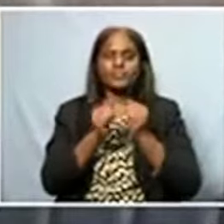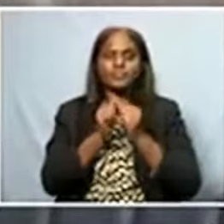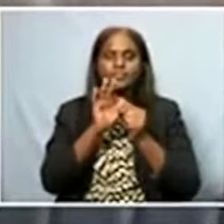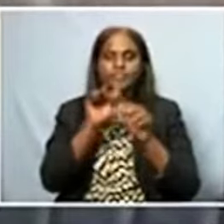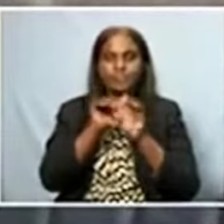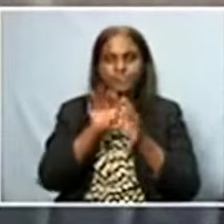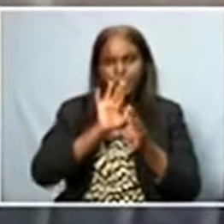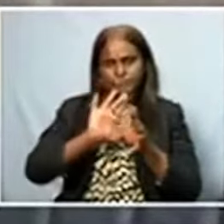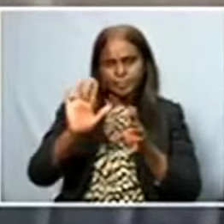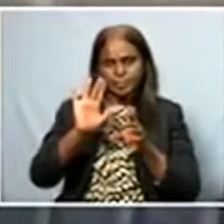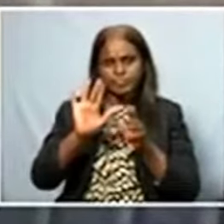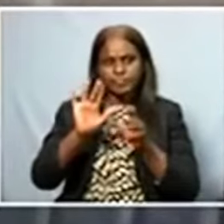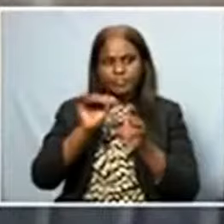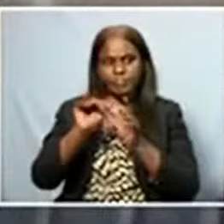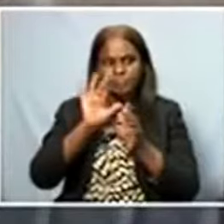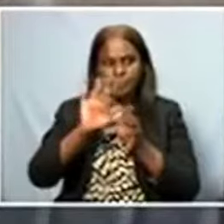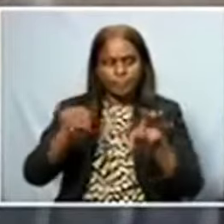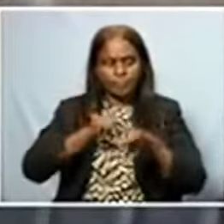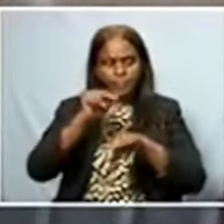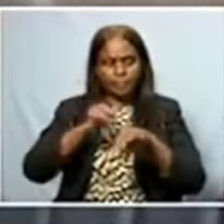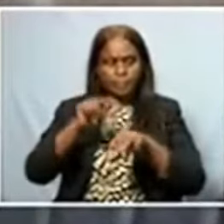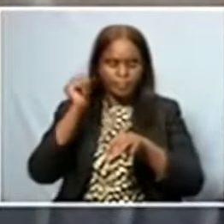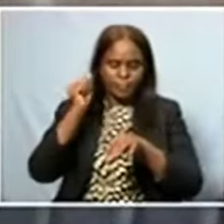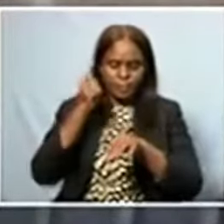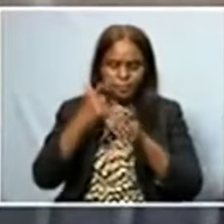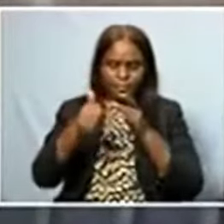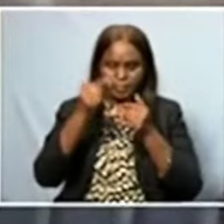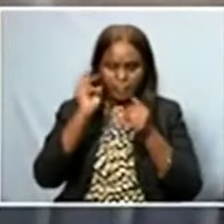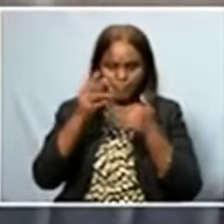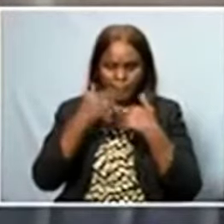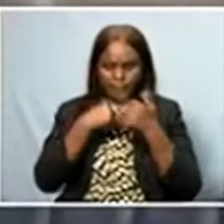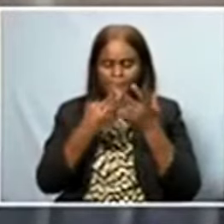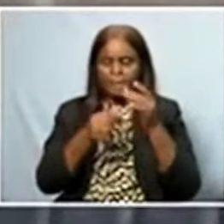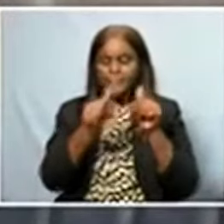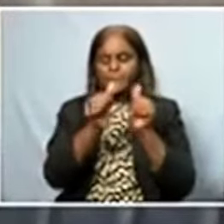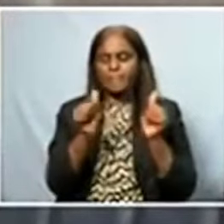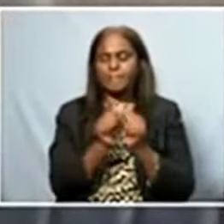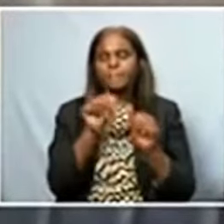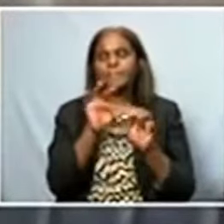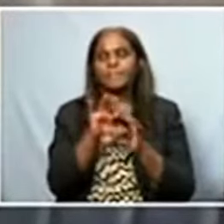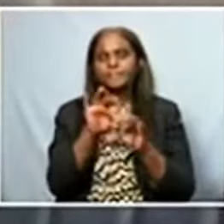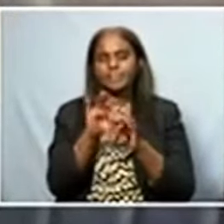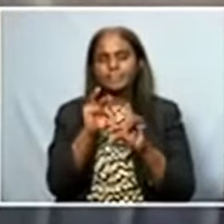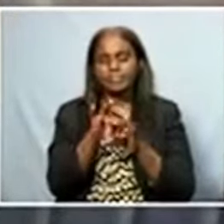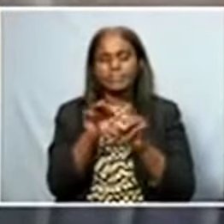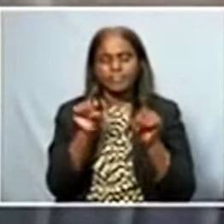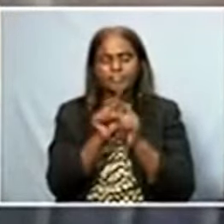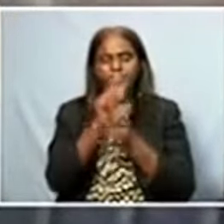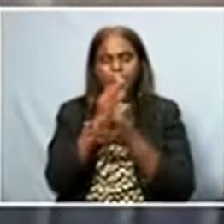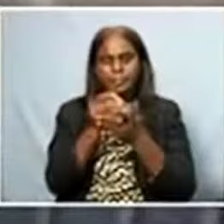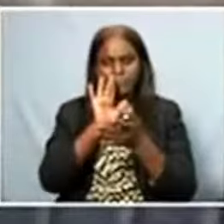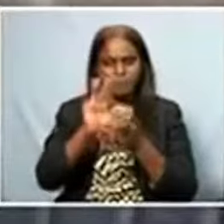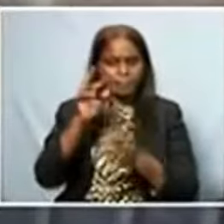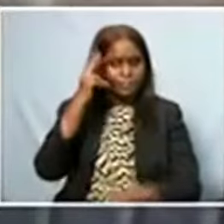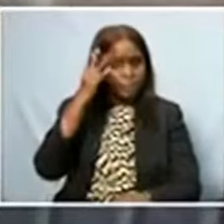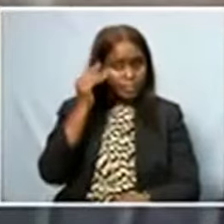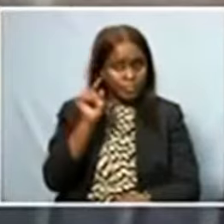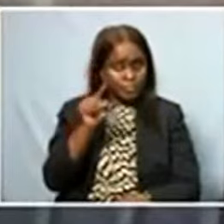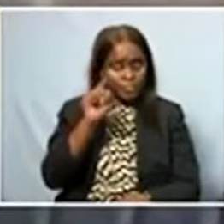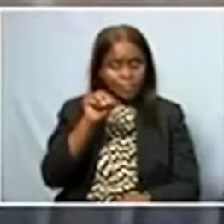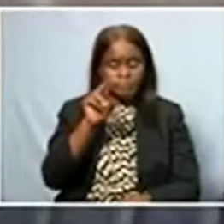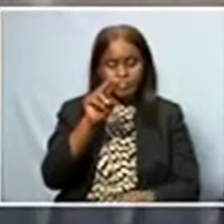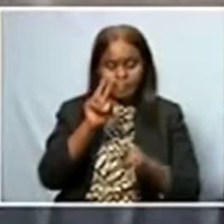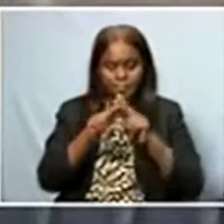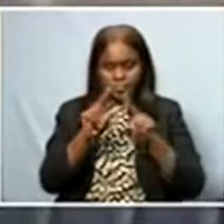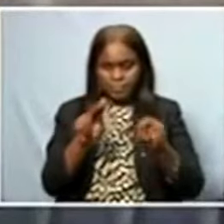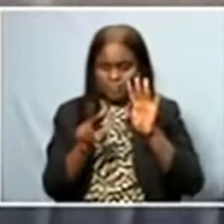on the national assignment they are going to undertake, which is general elections. And some of the reasons, Mr.